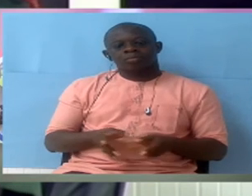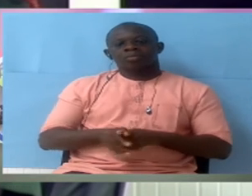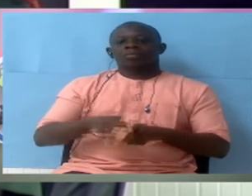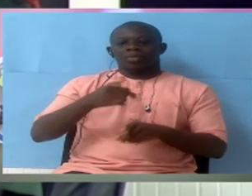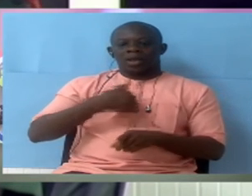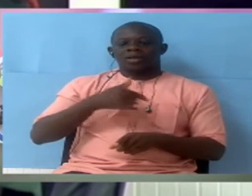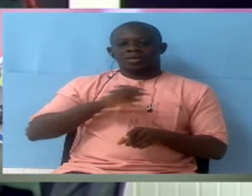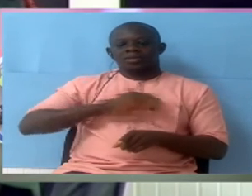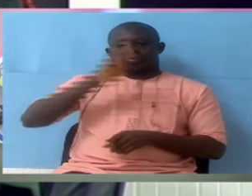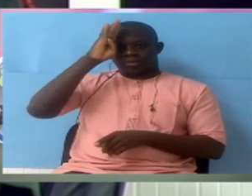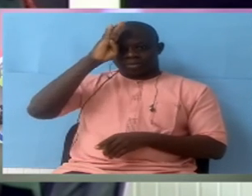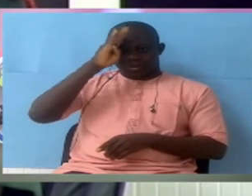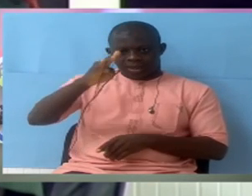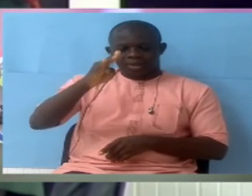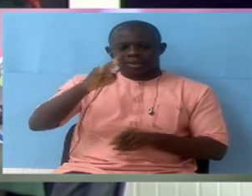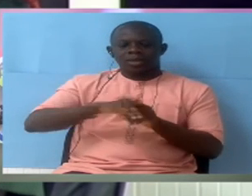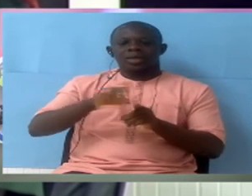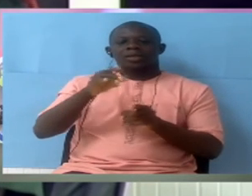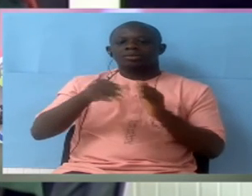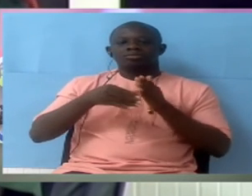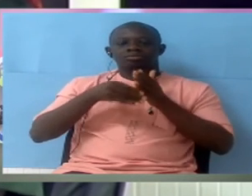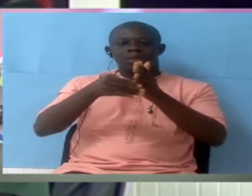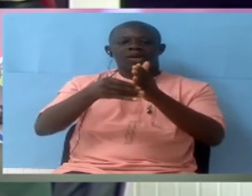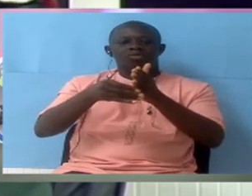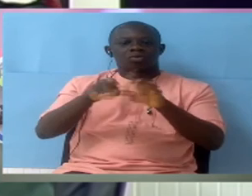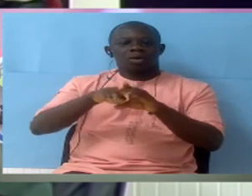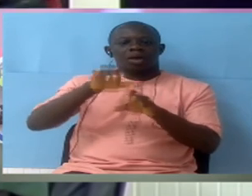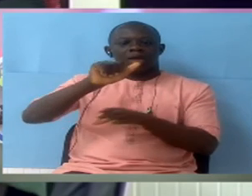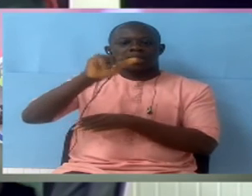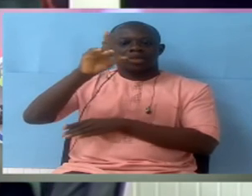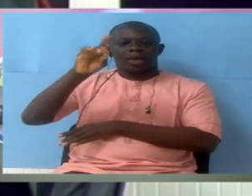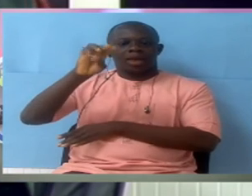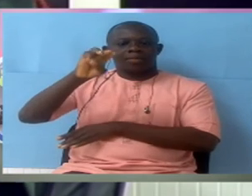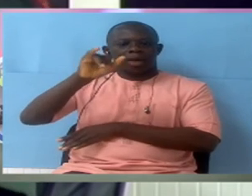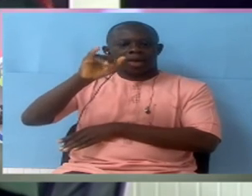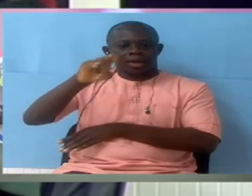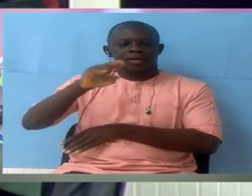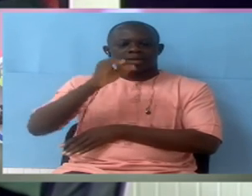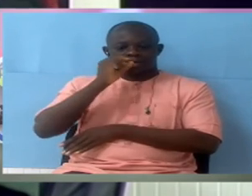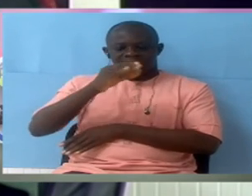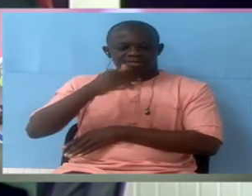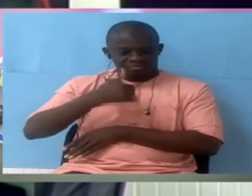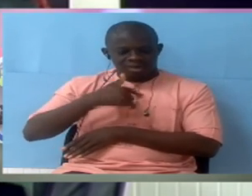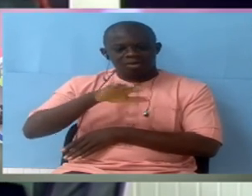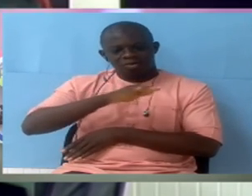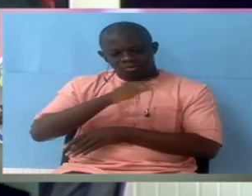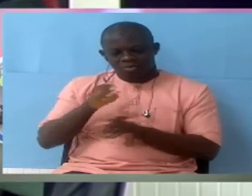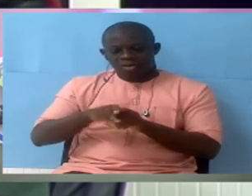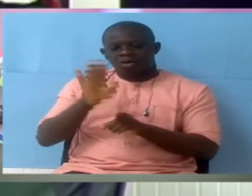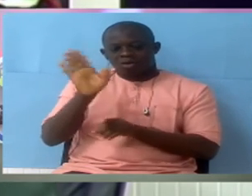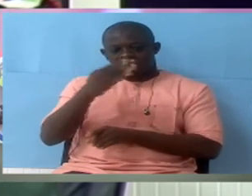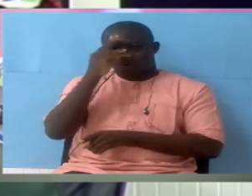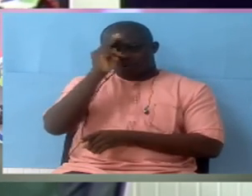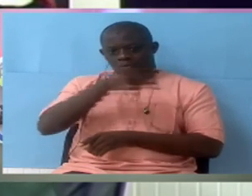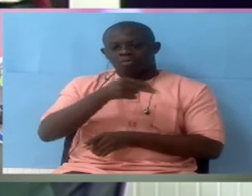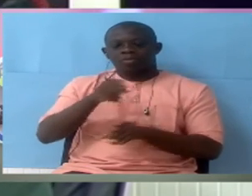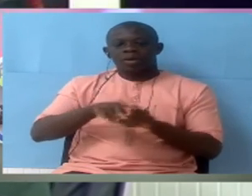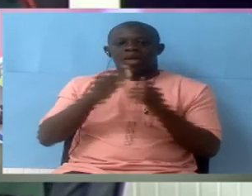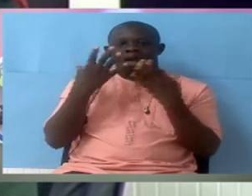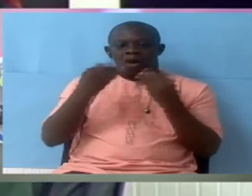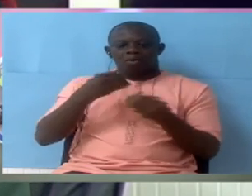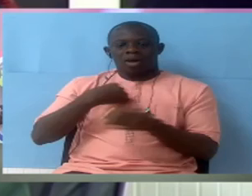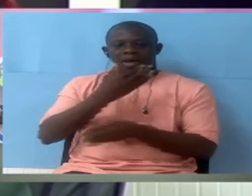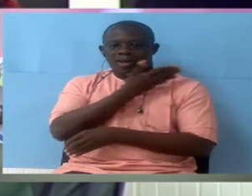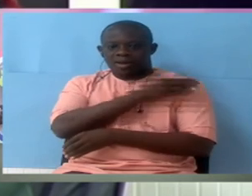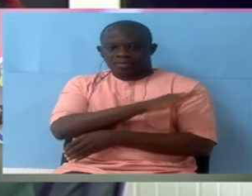Admin. Director of Admin. And say I'm going. Dal dina ko legi na ma nge dem. That is how I left.